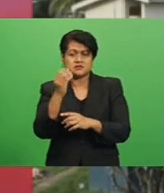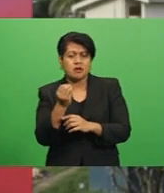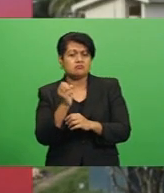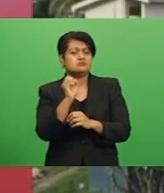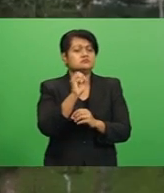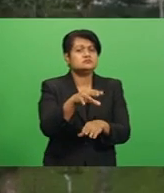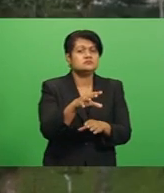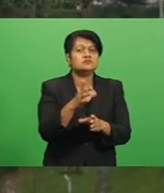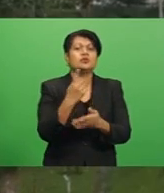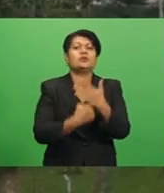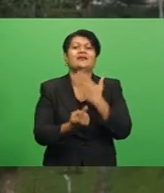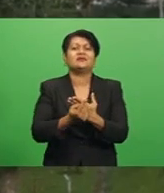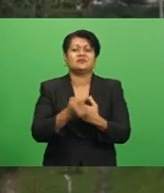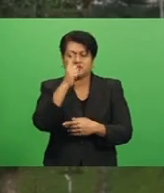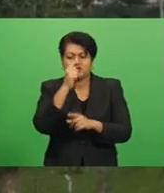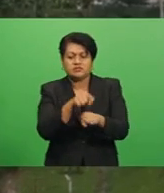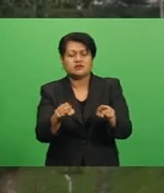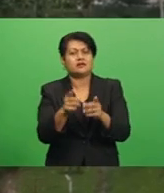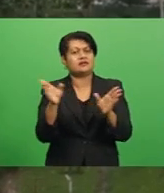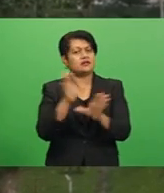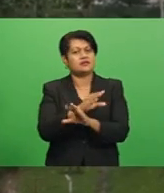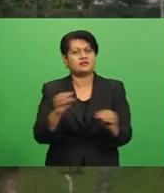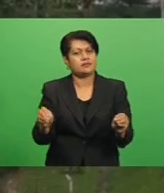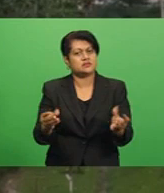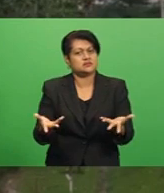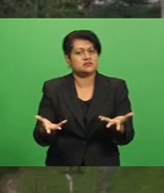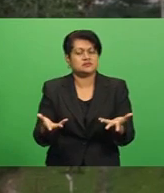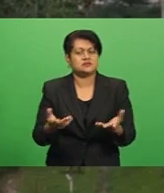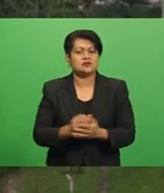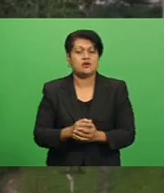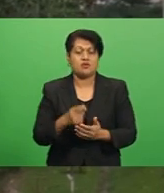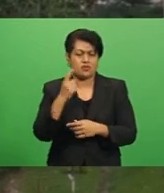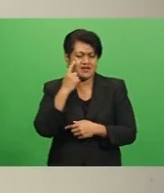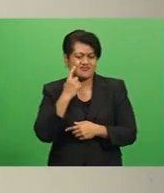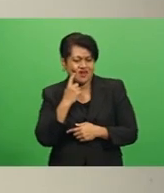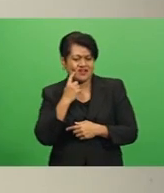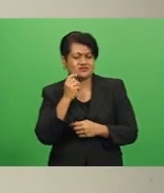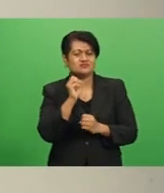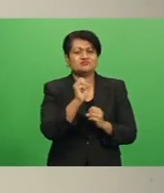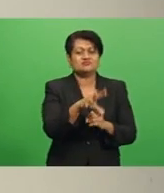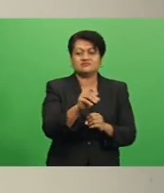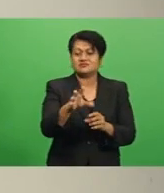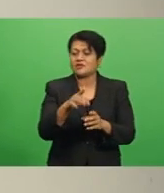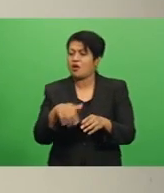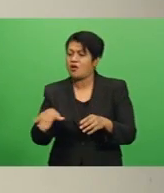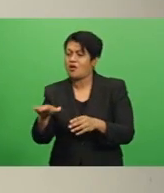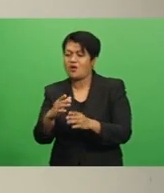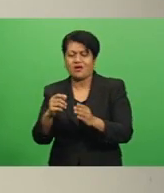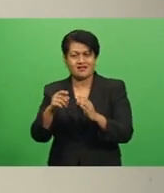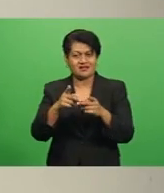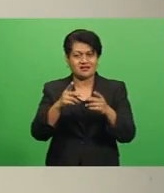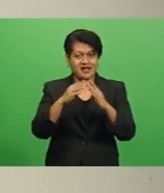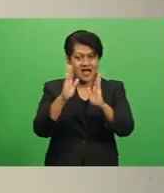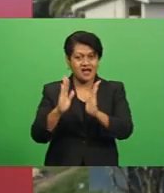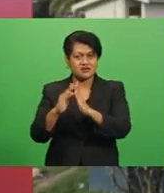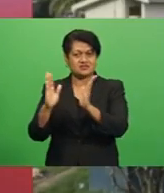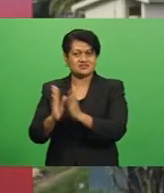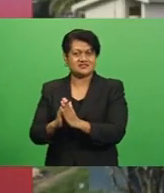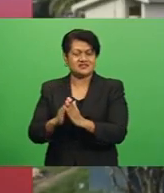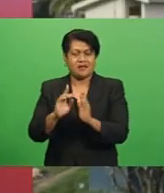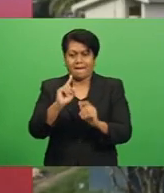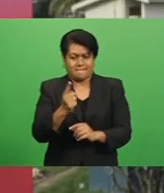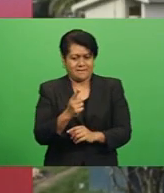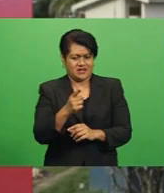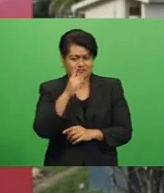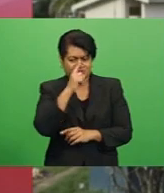were damaged, vandalized. Veo says they are mapping out areas to install the cameras, as some tenants are clearly against the move. We